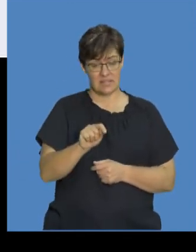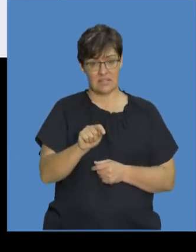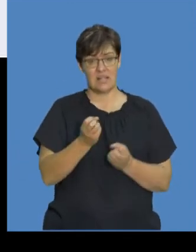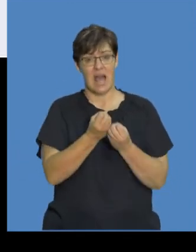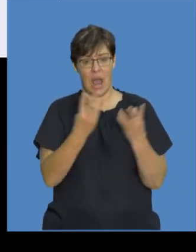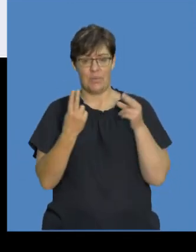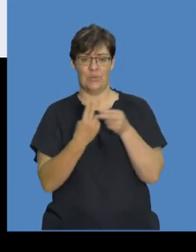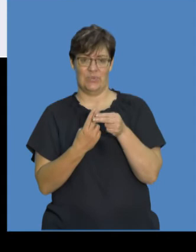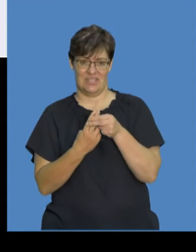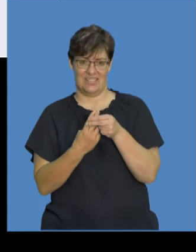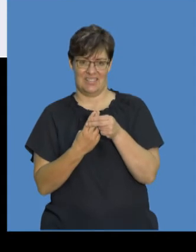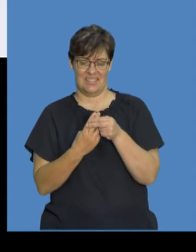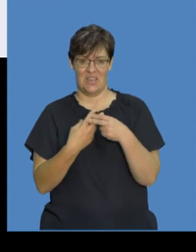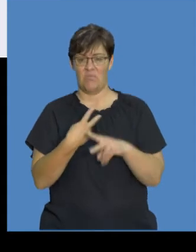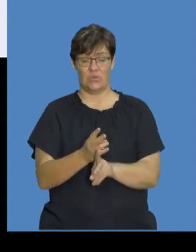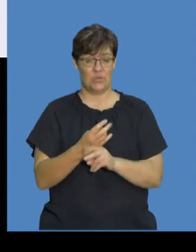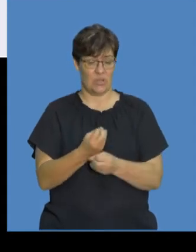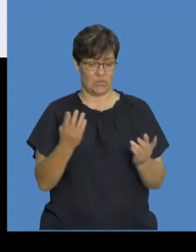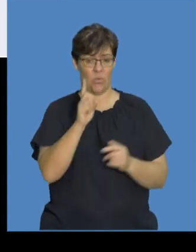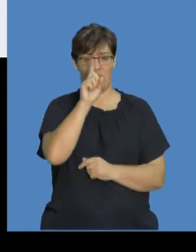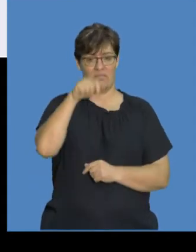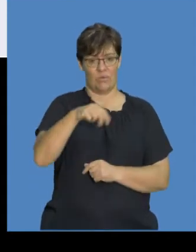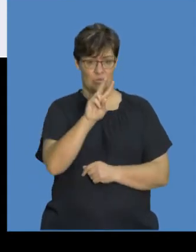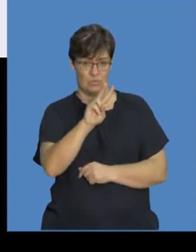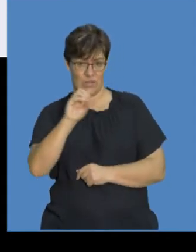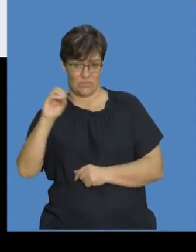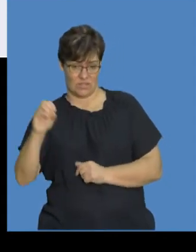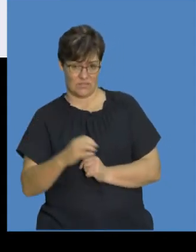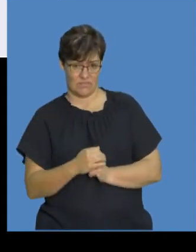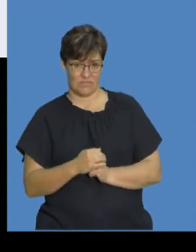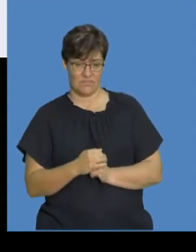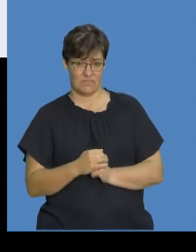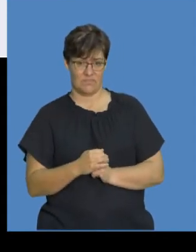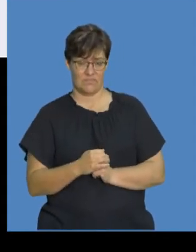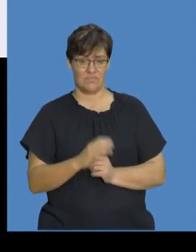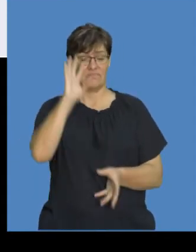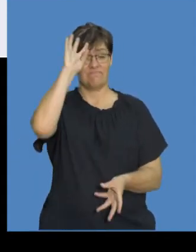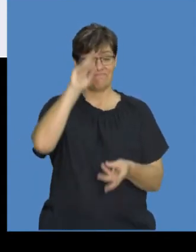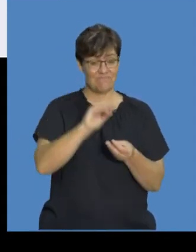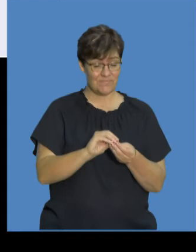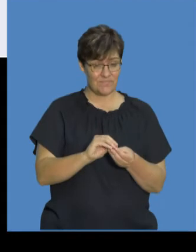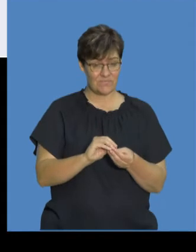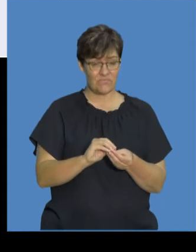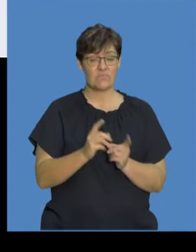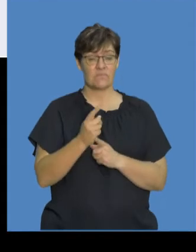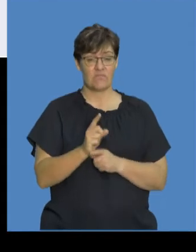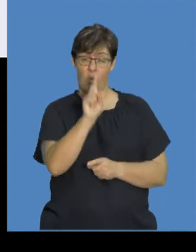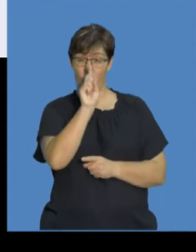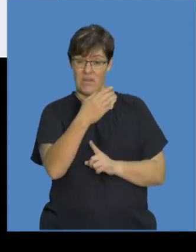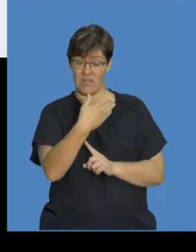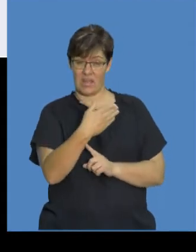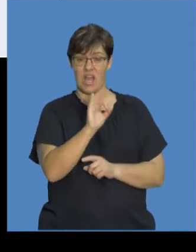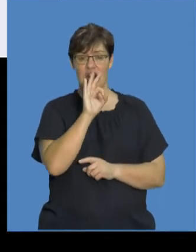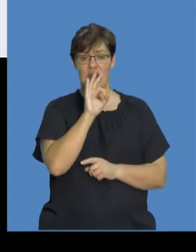by the number of units that we have produced, which was 1,200, to give me a total cost